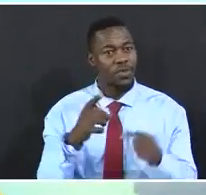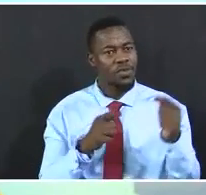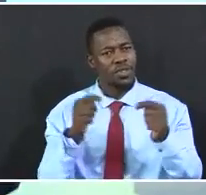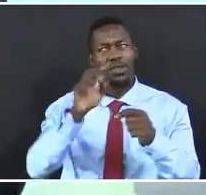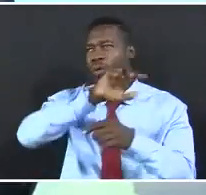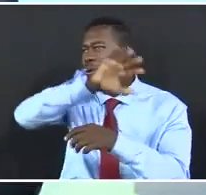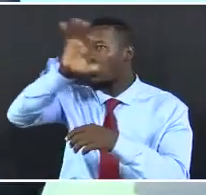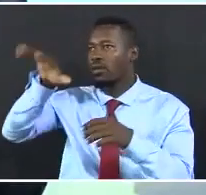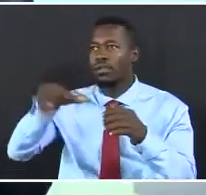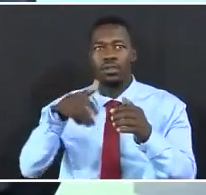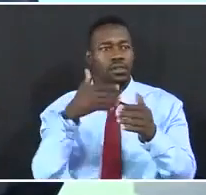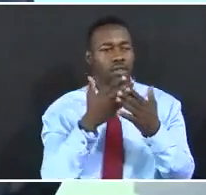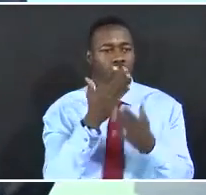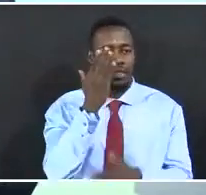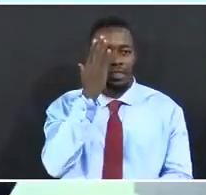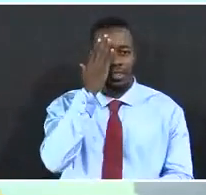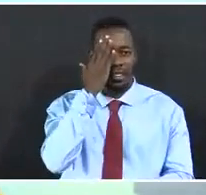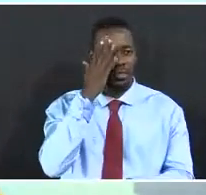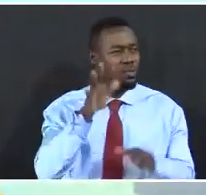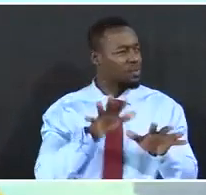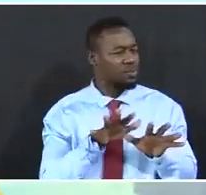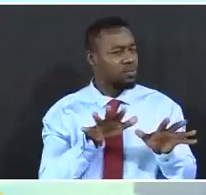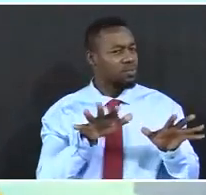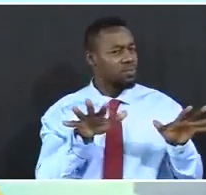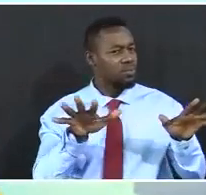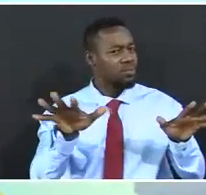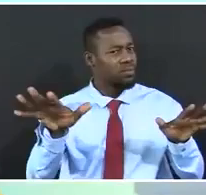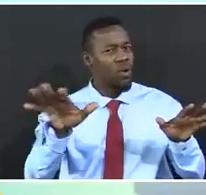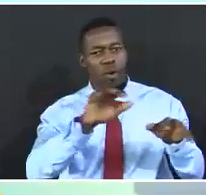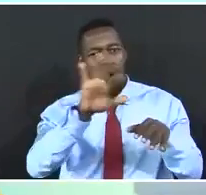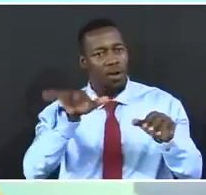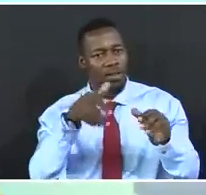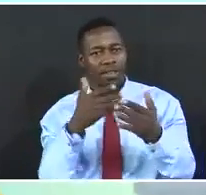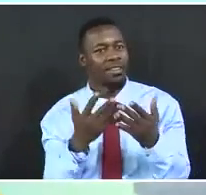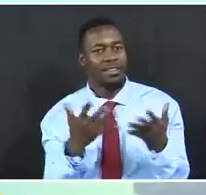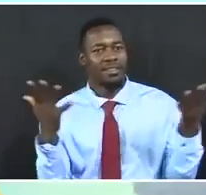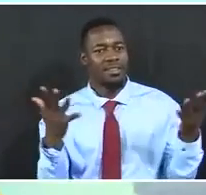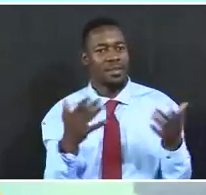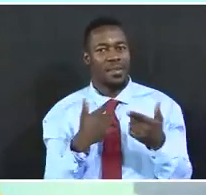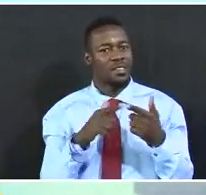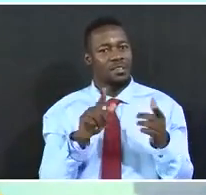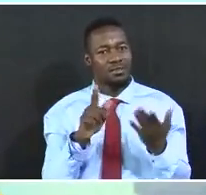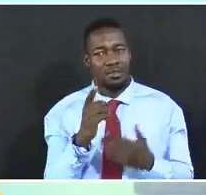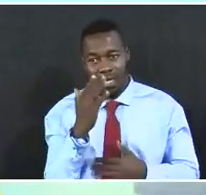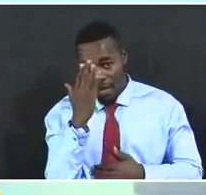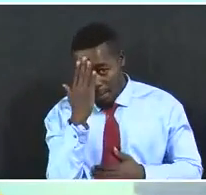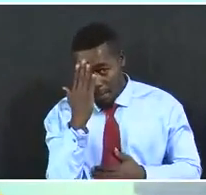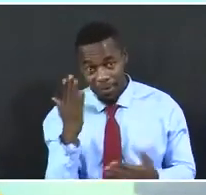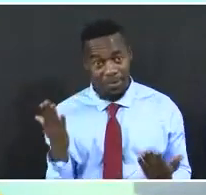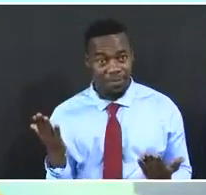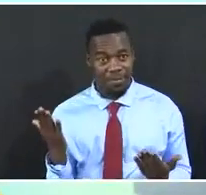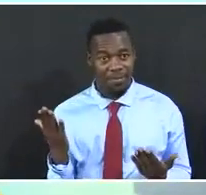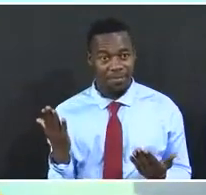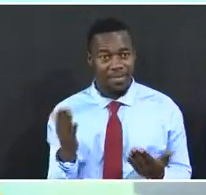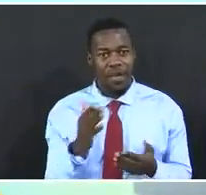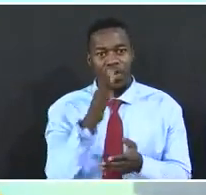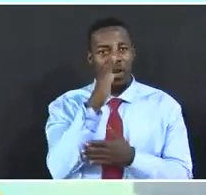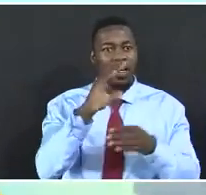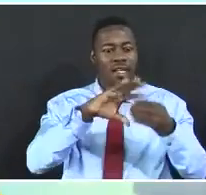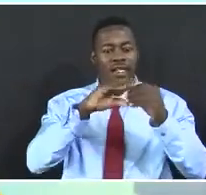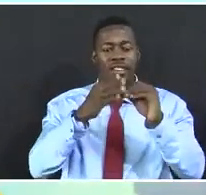Just to remind us again that indeed God is the creator and owner of everything, and not only the earth, but